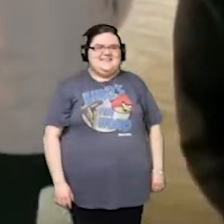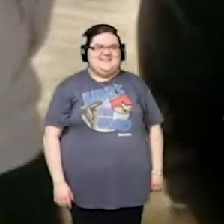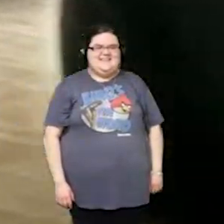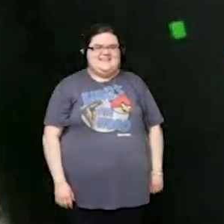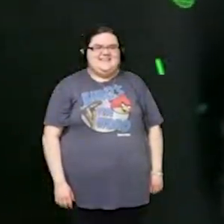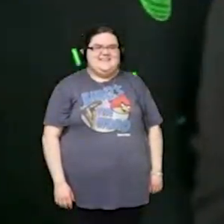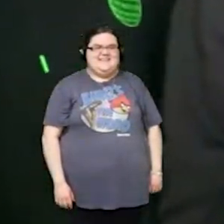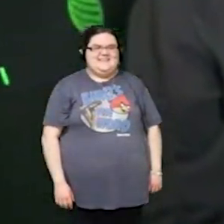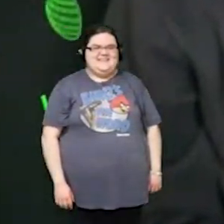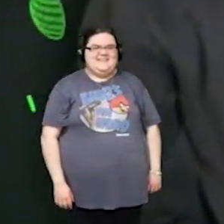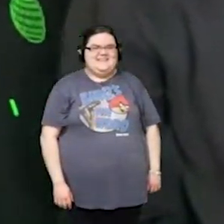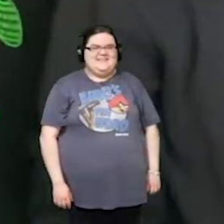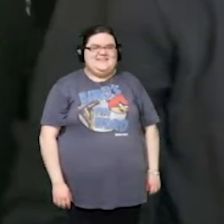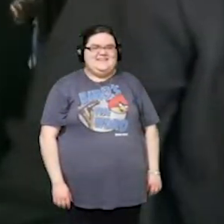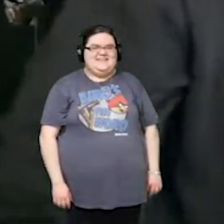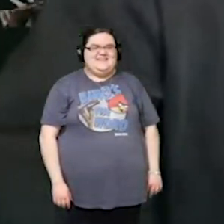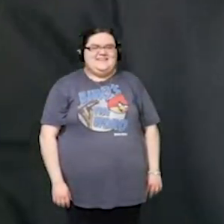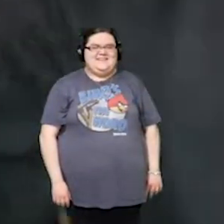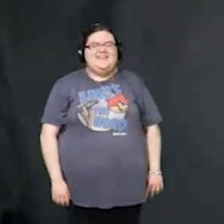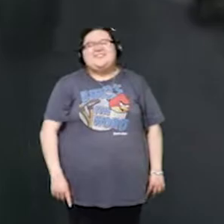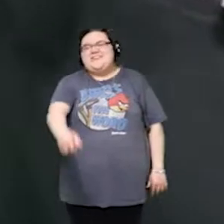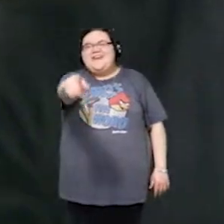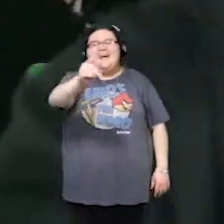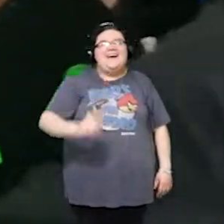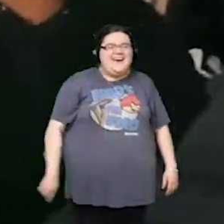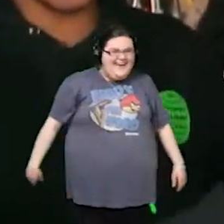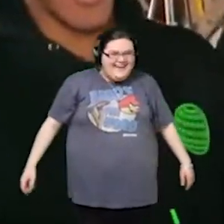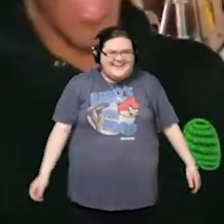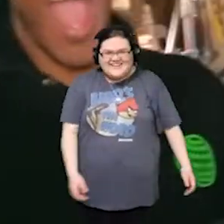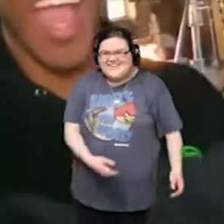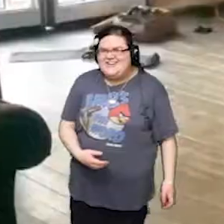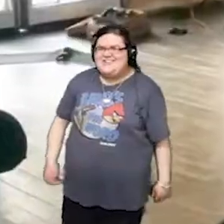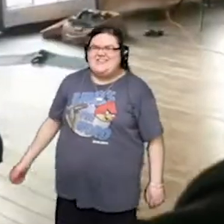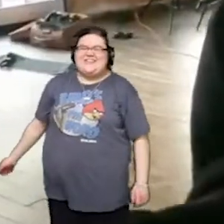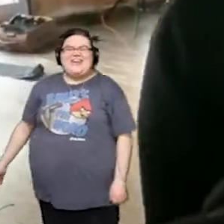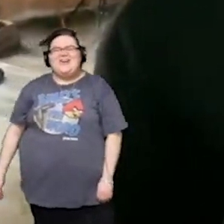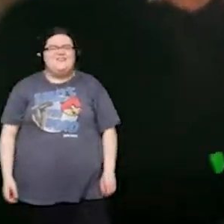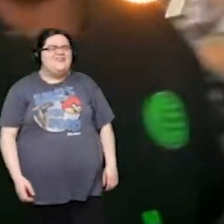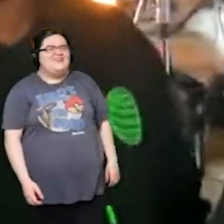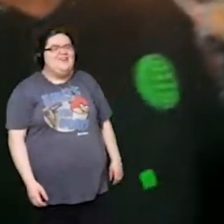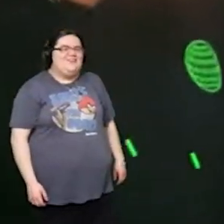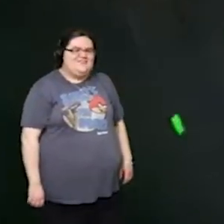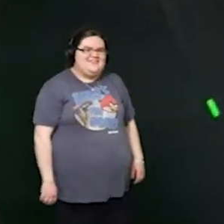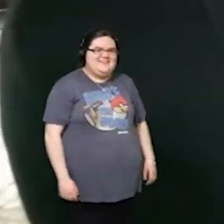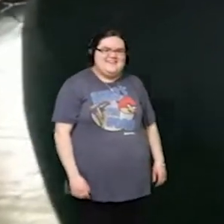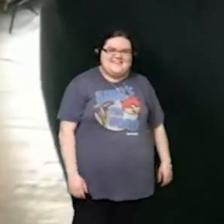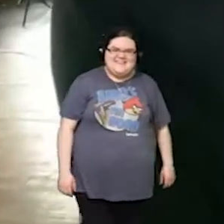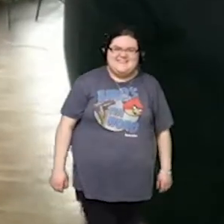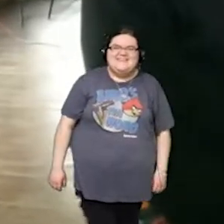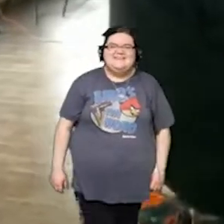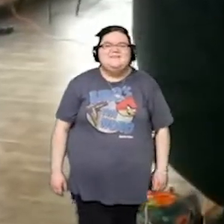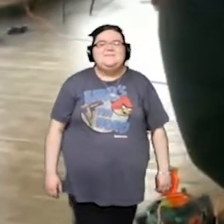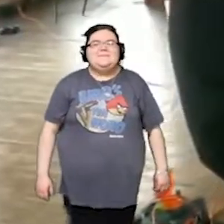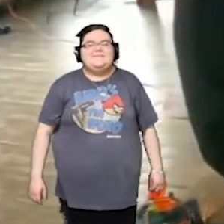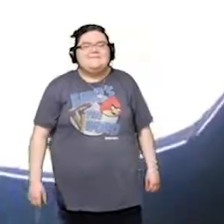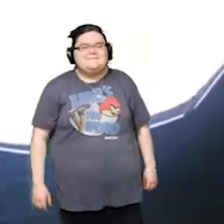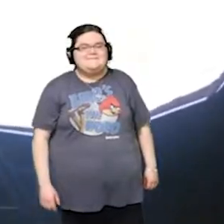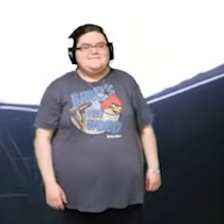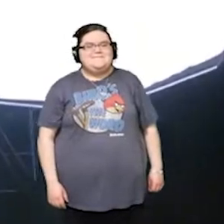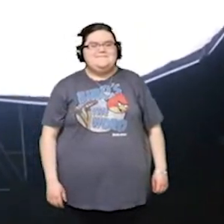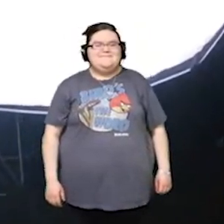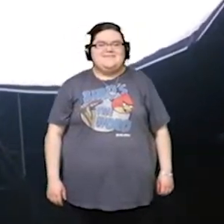I genuinely don't mind it. Hang on. She Kirsty's like, oh, you're not touching shit. Yeah, you ain't doing it. You like